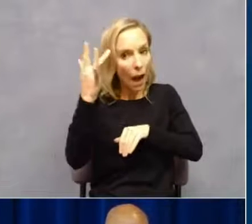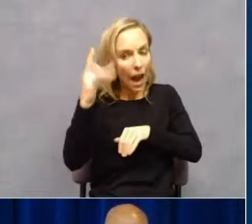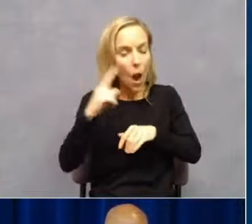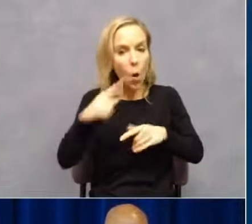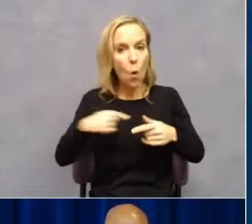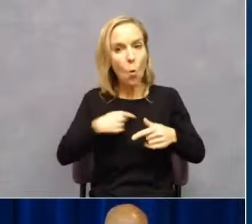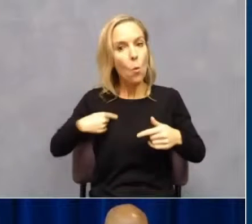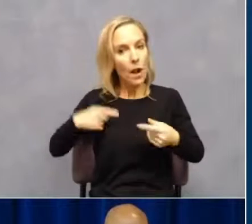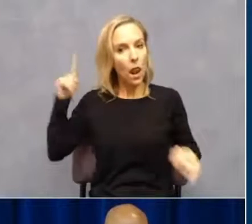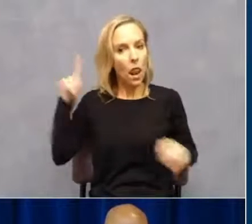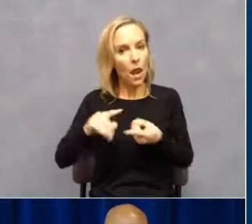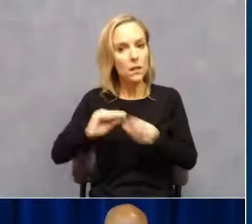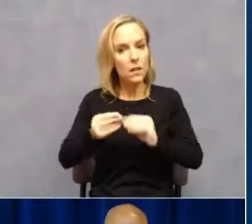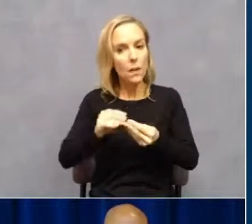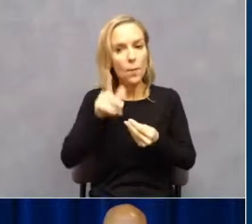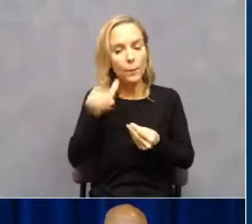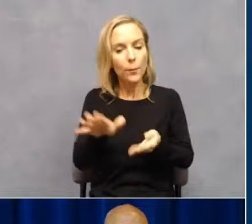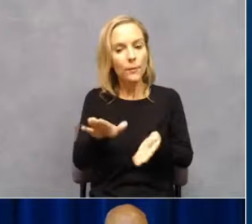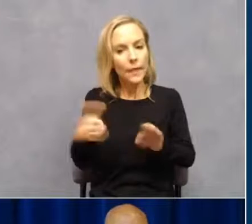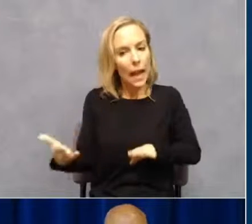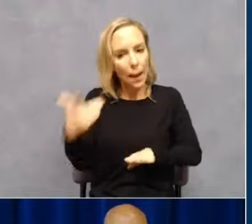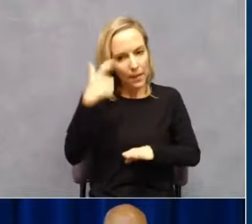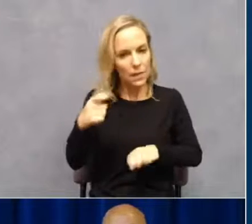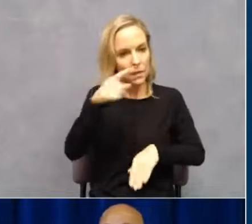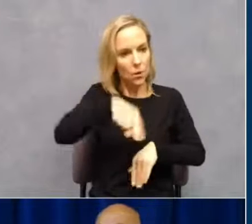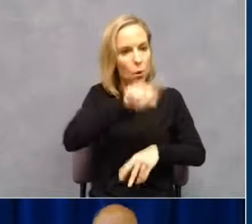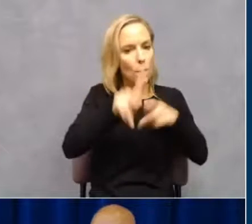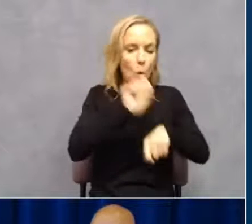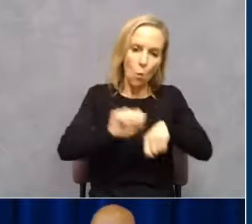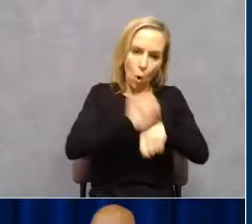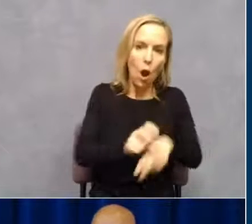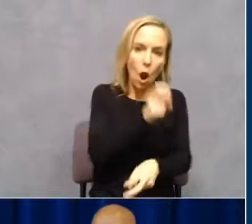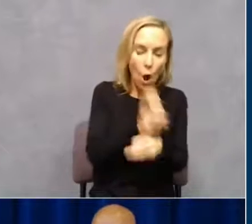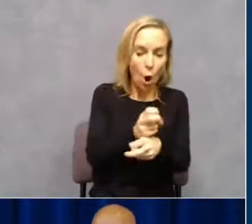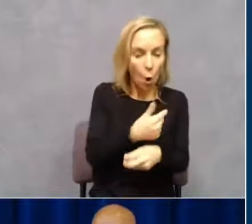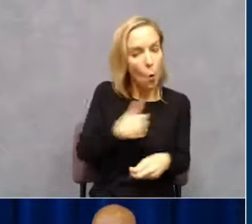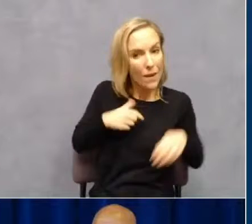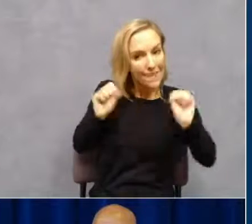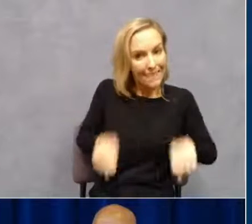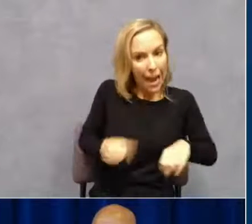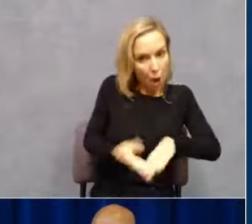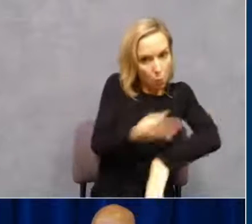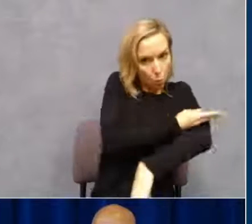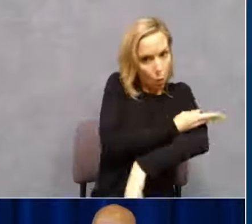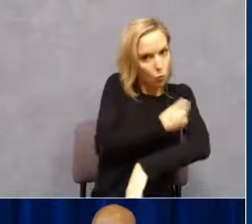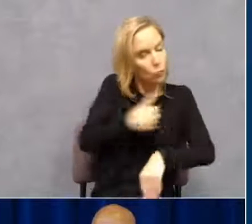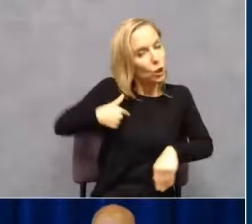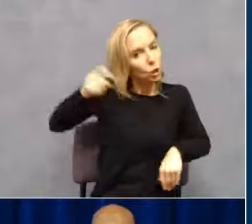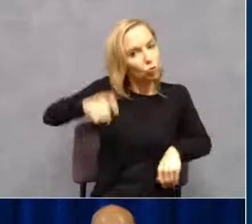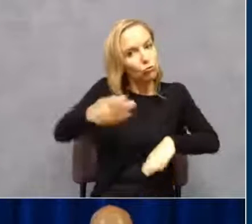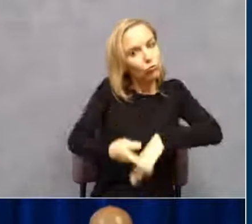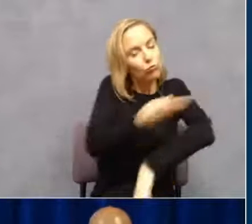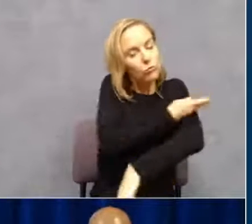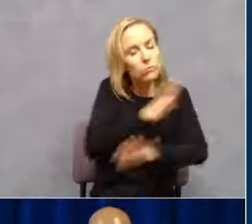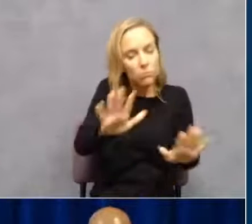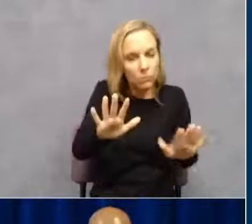these facilities. We can do better, we should do better, but here's